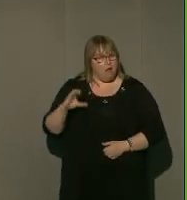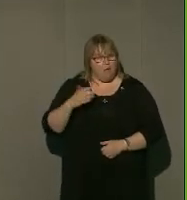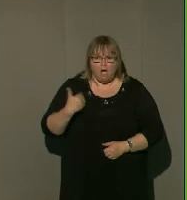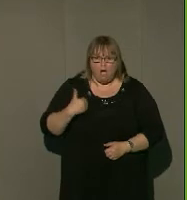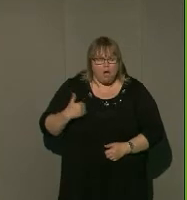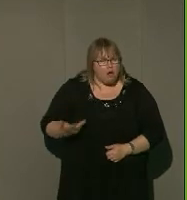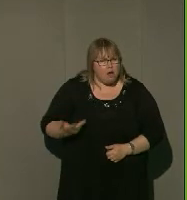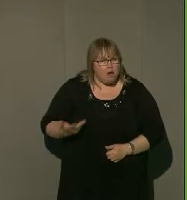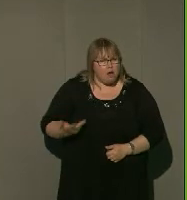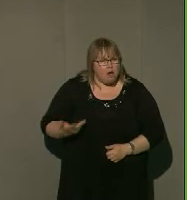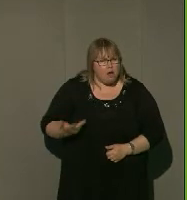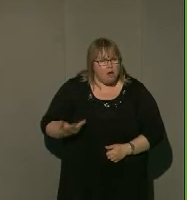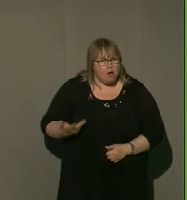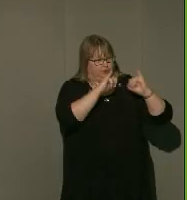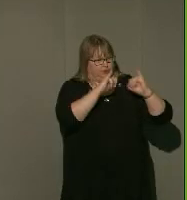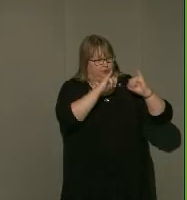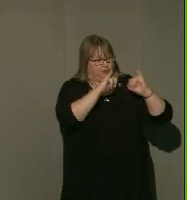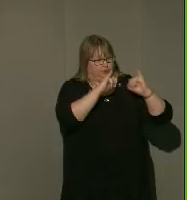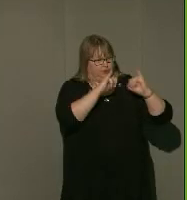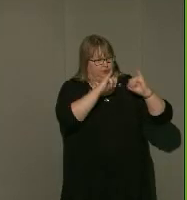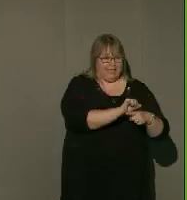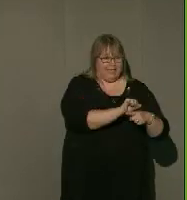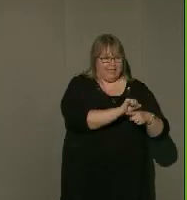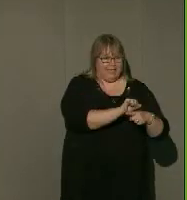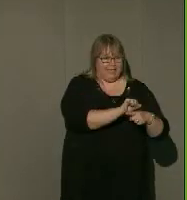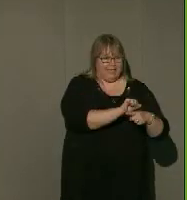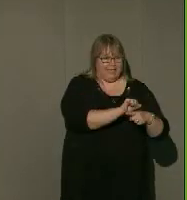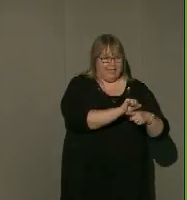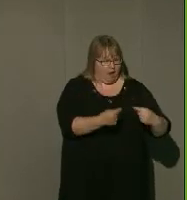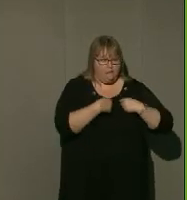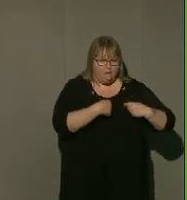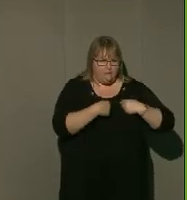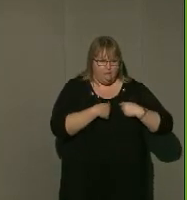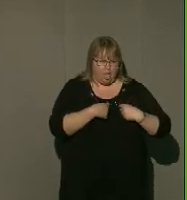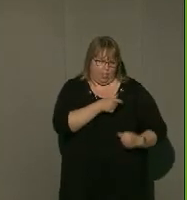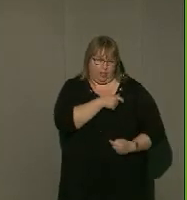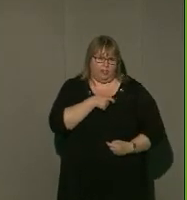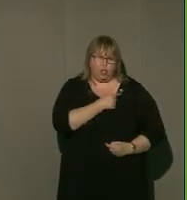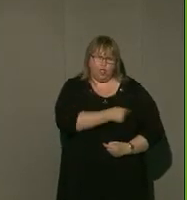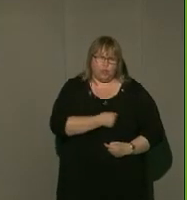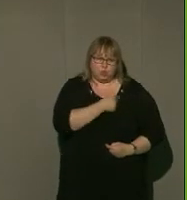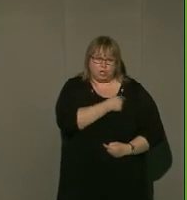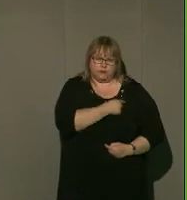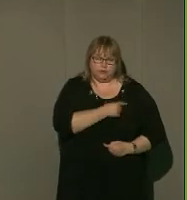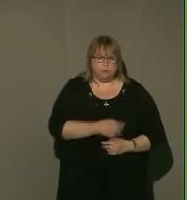like Prevent and victimisation of trade unionists. Thank you.